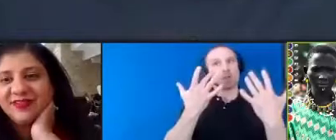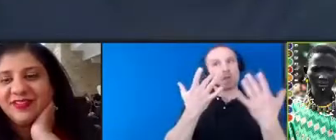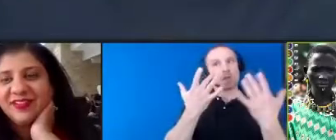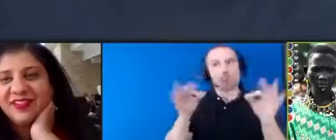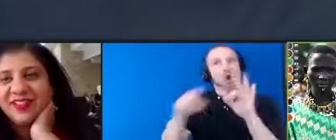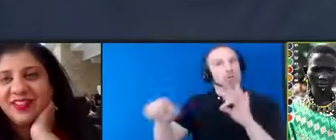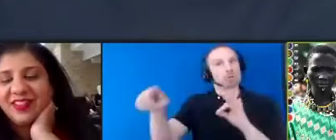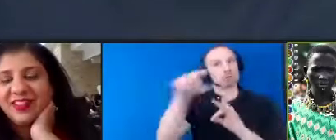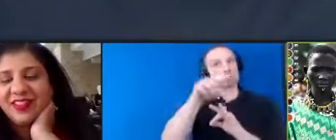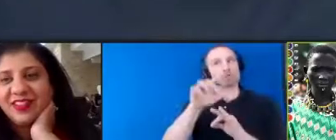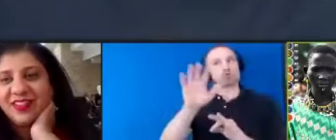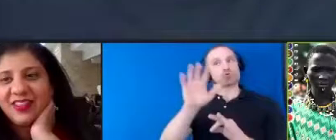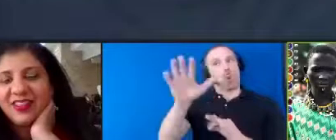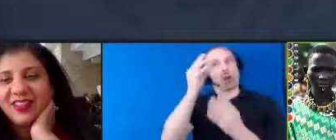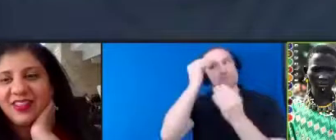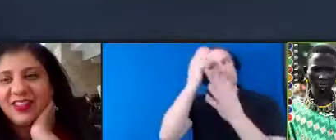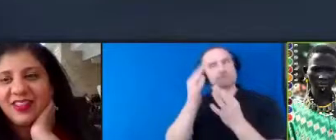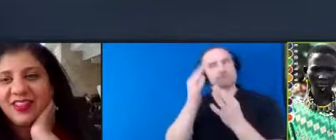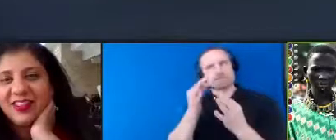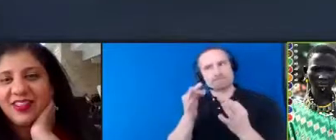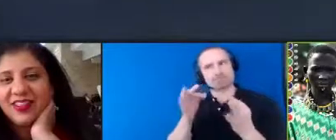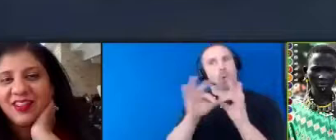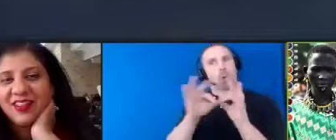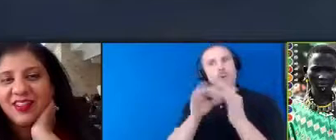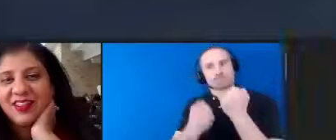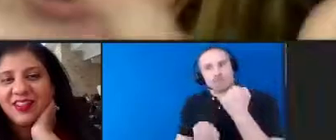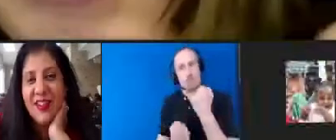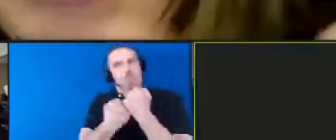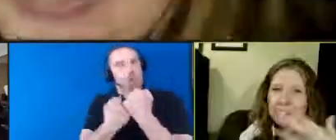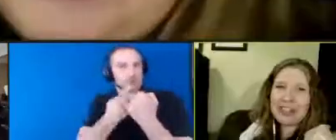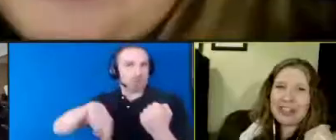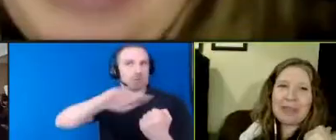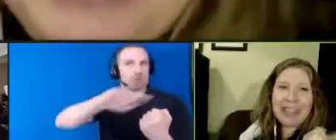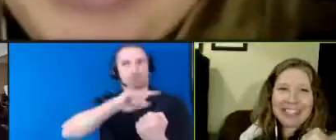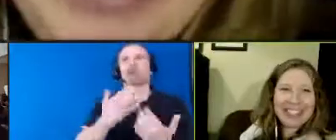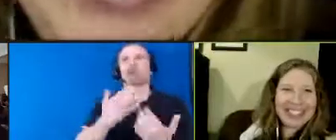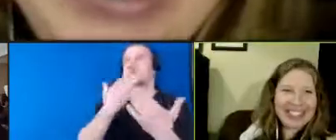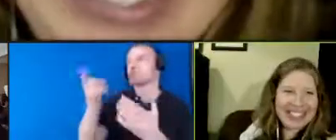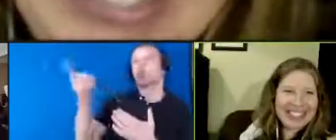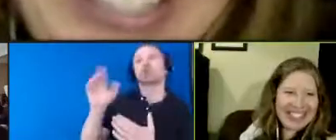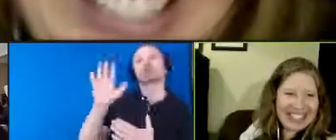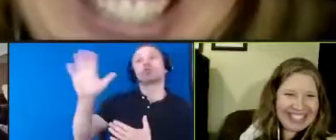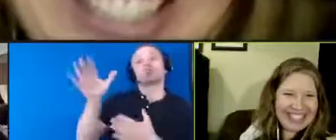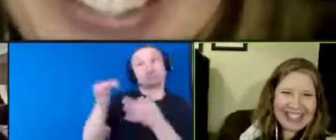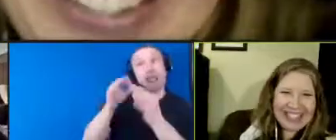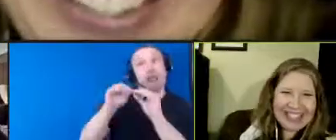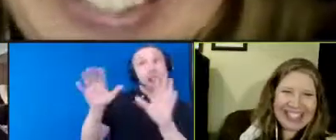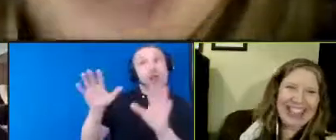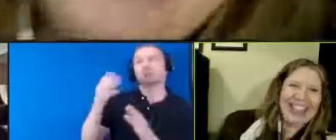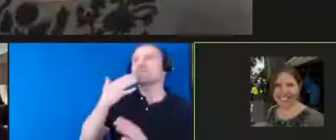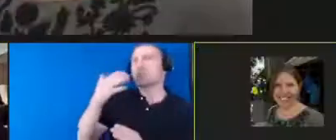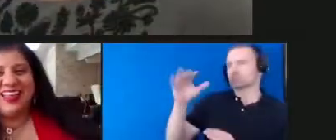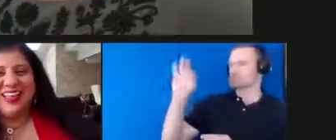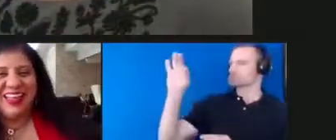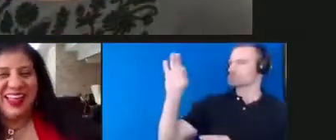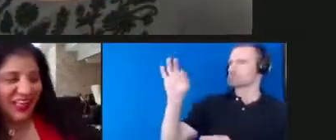Thank you so much, Rev. I appreciate your clarification. And Rajeshi, back to you. Thank you so much. Close us